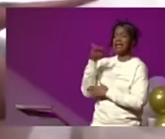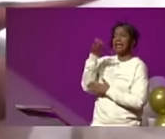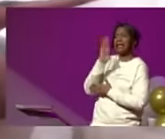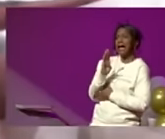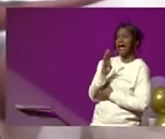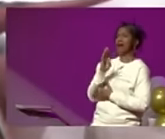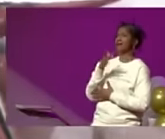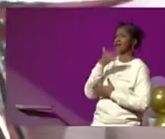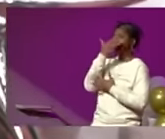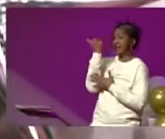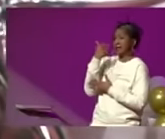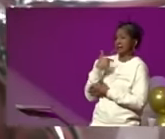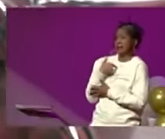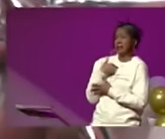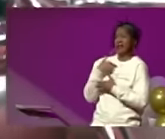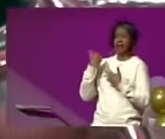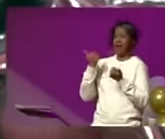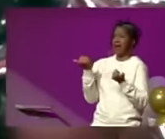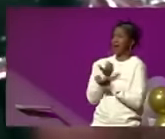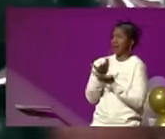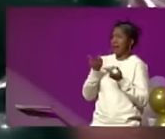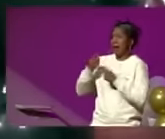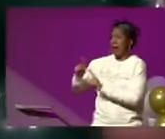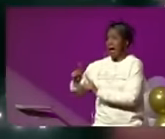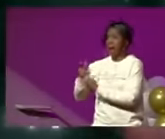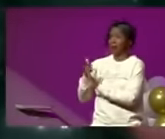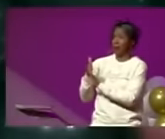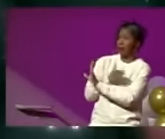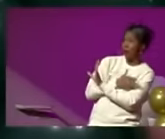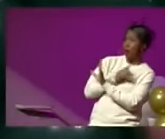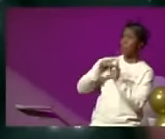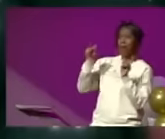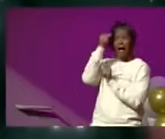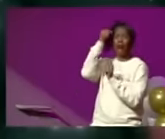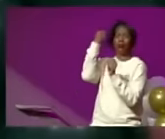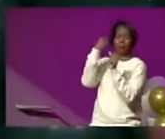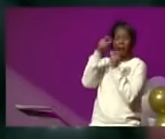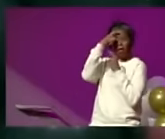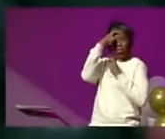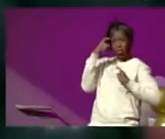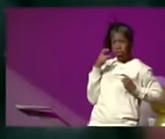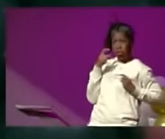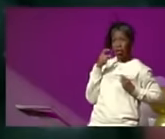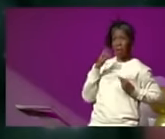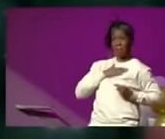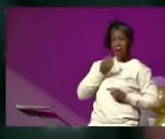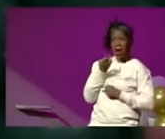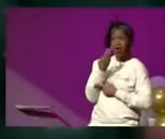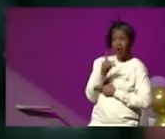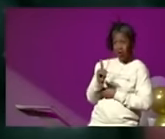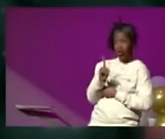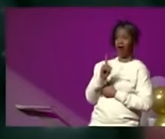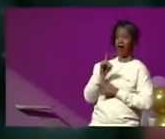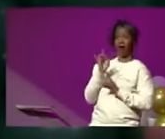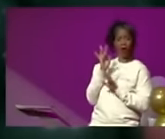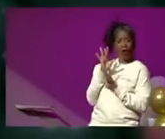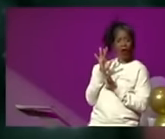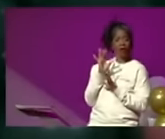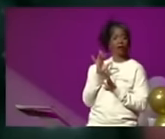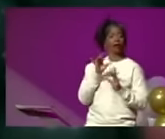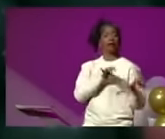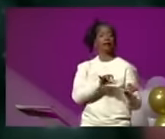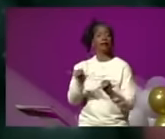vividly what these streets did to me. Y'all didn't get that. I'm simply trying to say, before you judge the